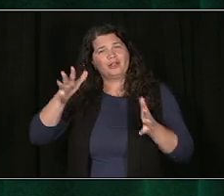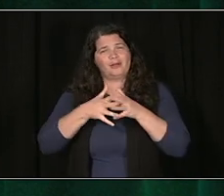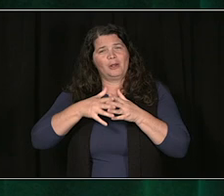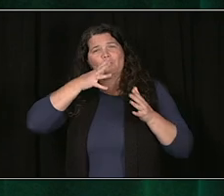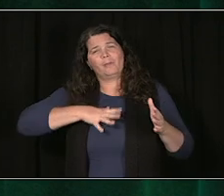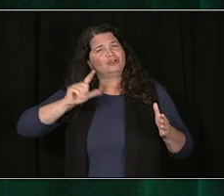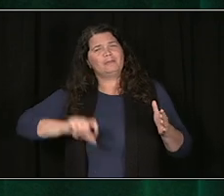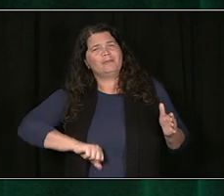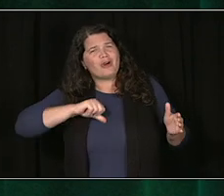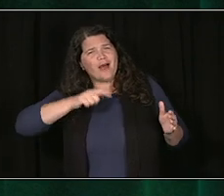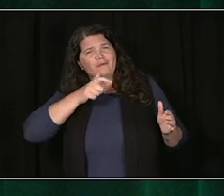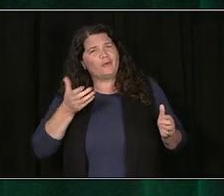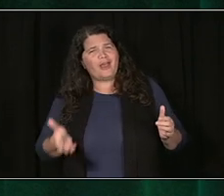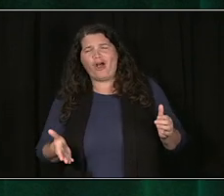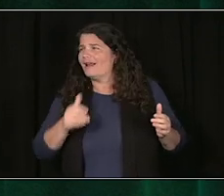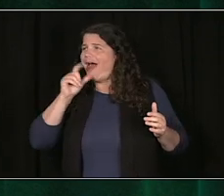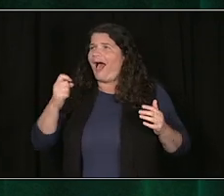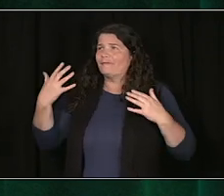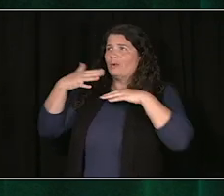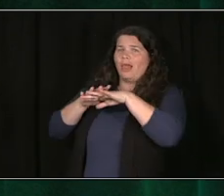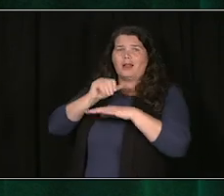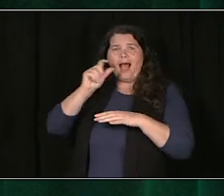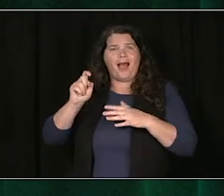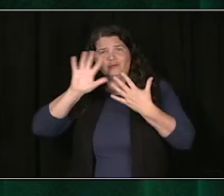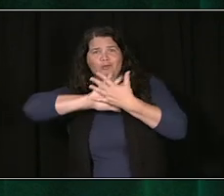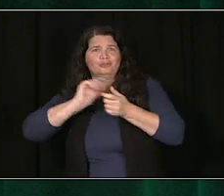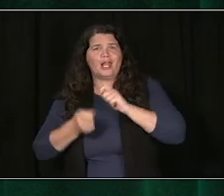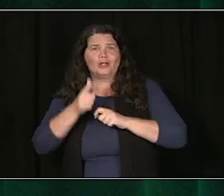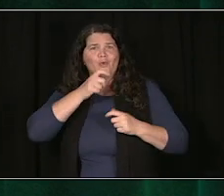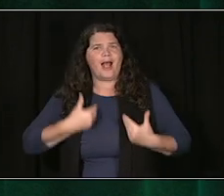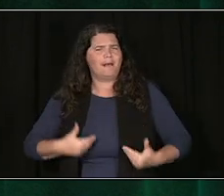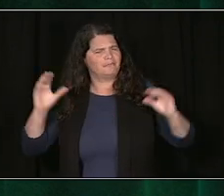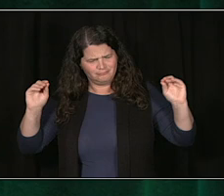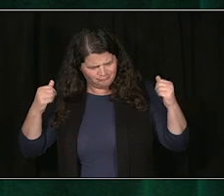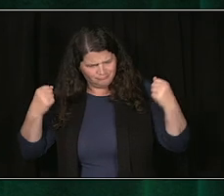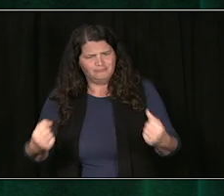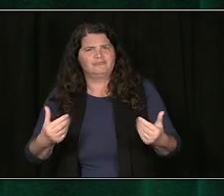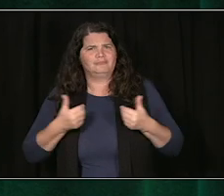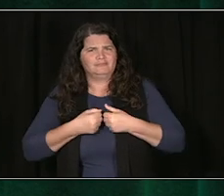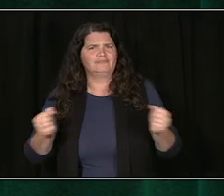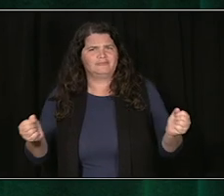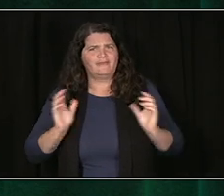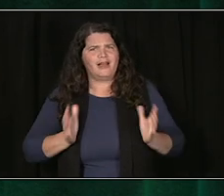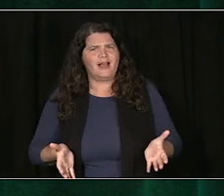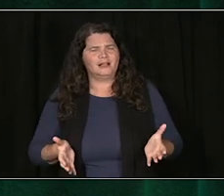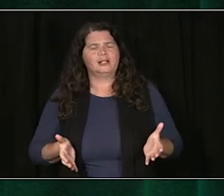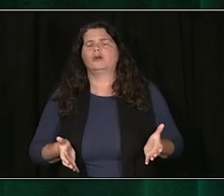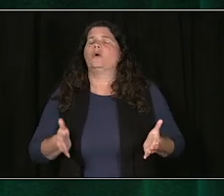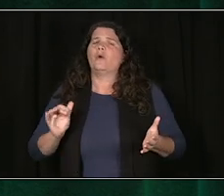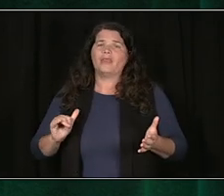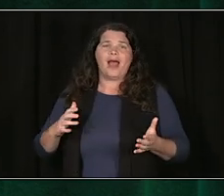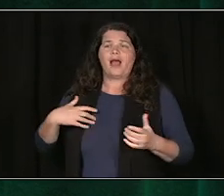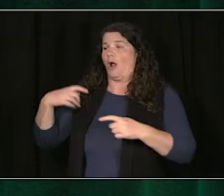have to assimilate or be anything other than themselves. And it's the same thing when we say this to our Latina and Black colleagues,